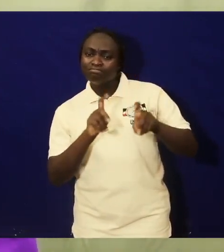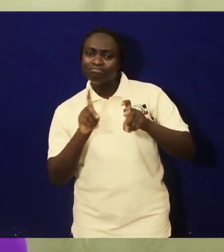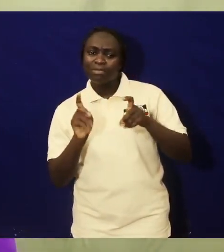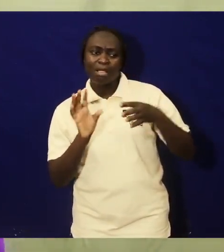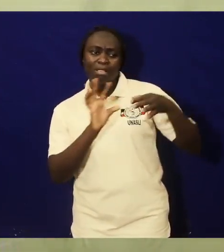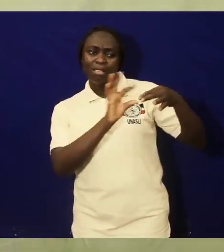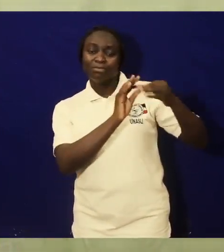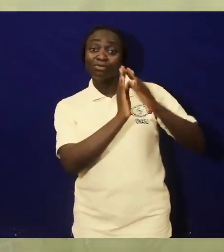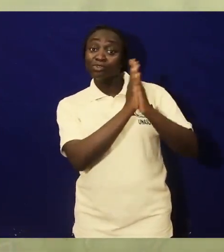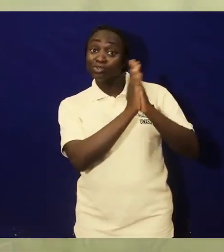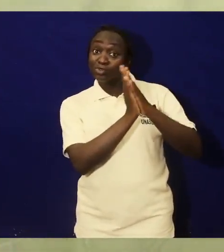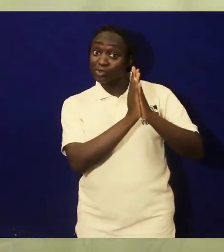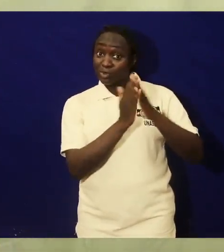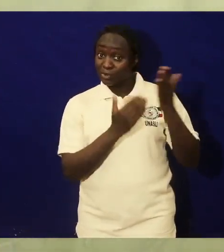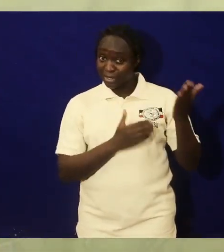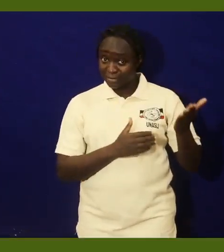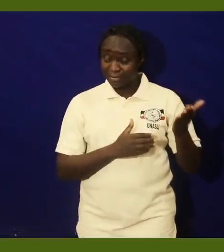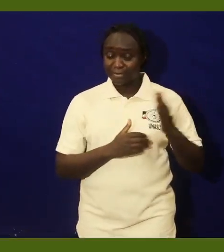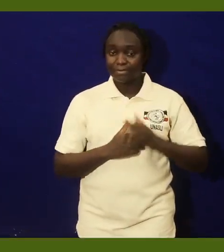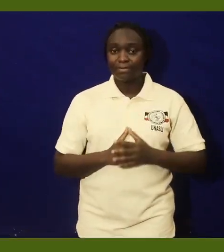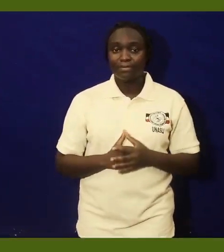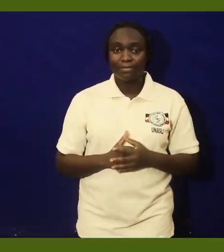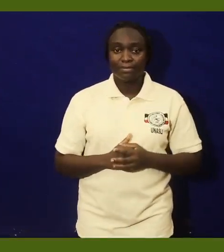their answers.